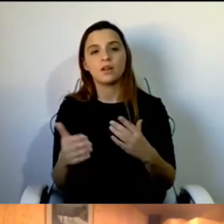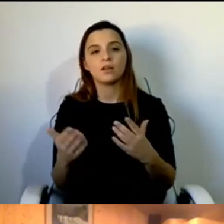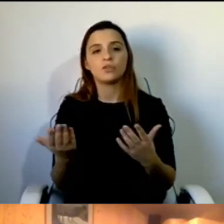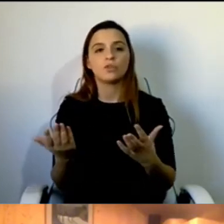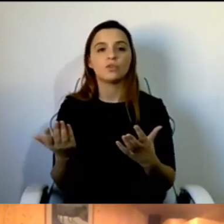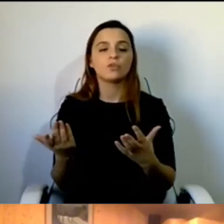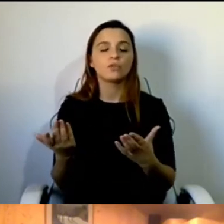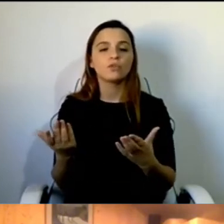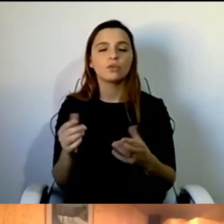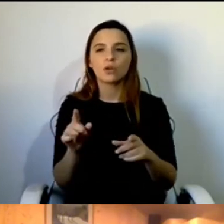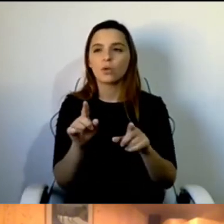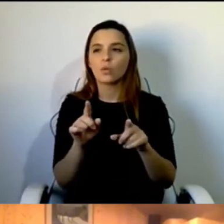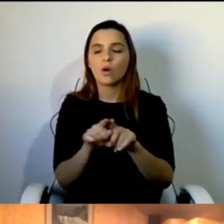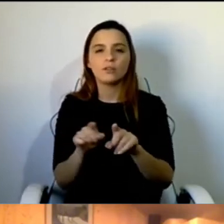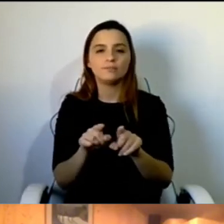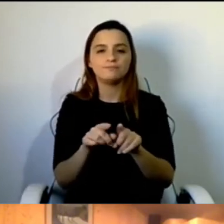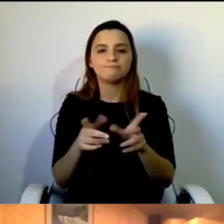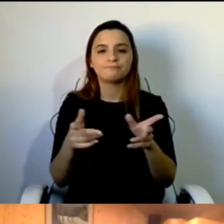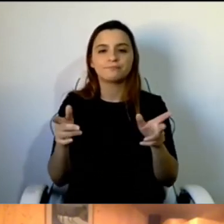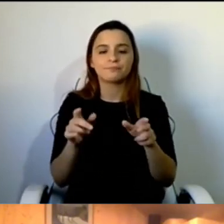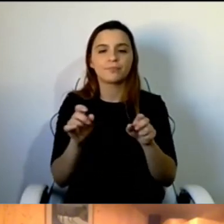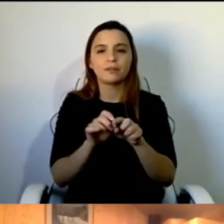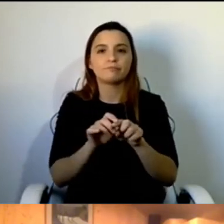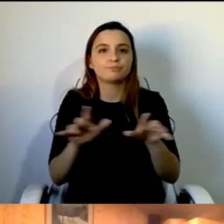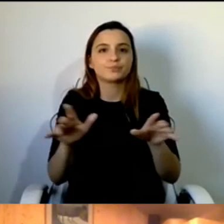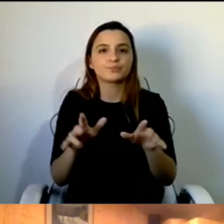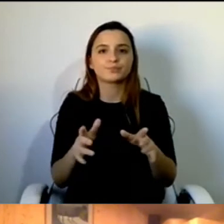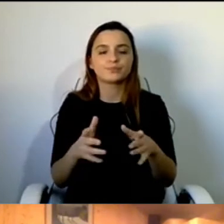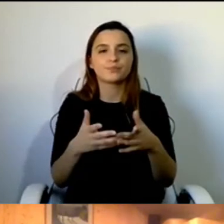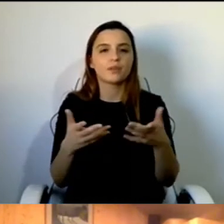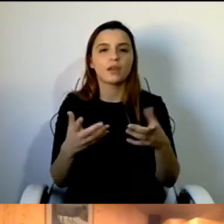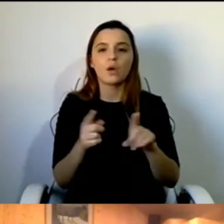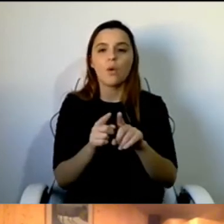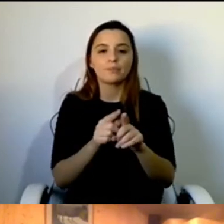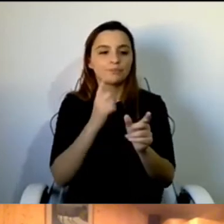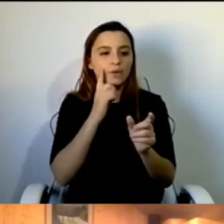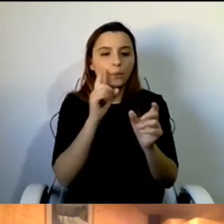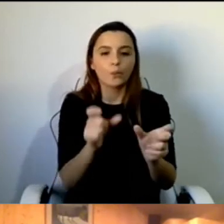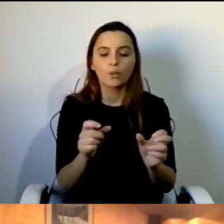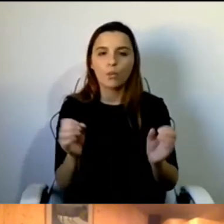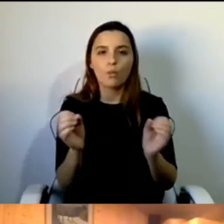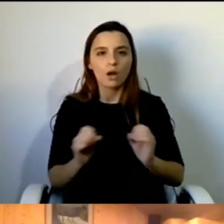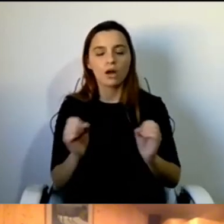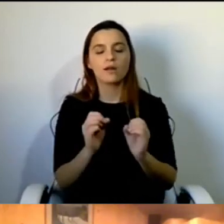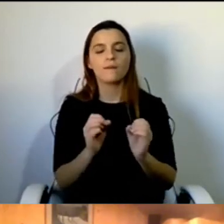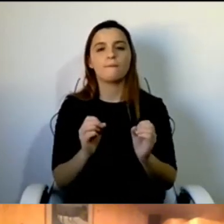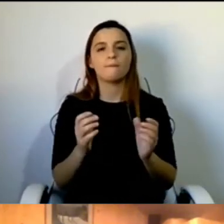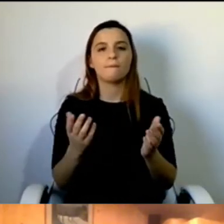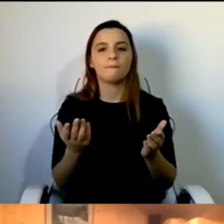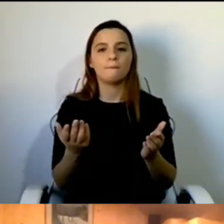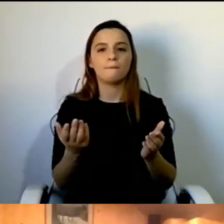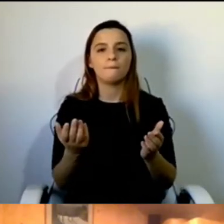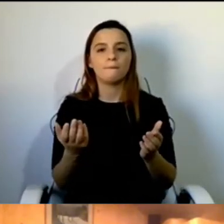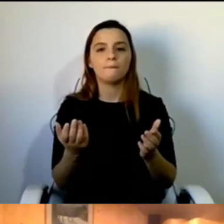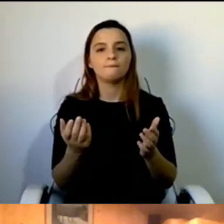were no, you know, people couldn't control us anymore. So obviously you needed to talk about cheating, you talked about